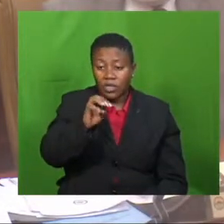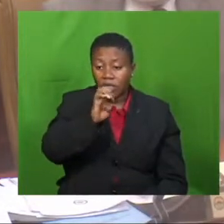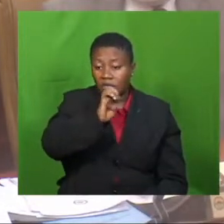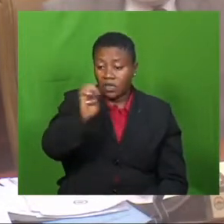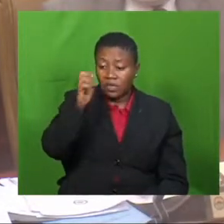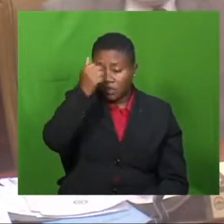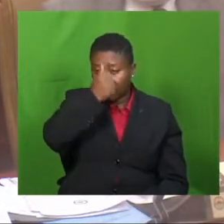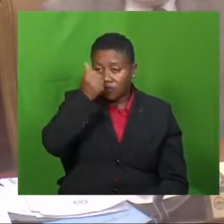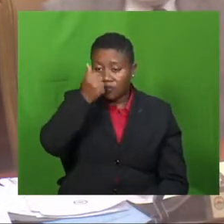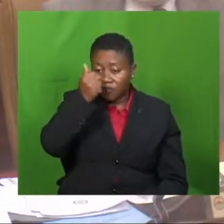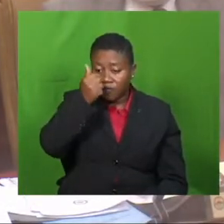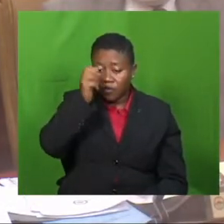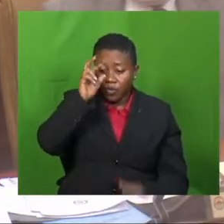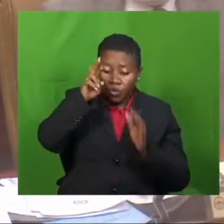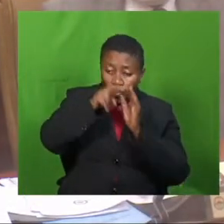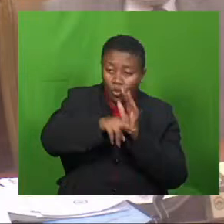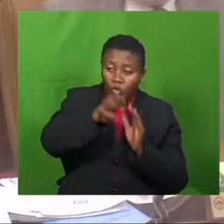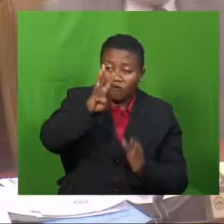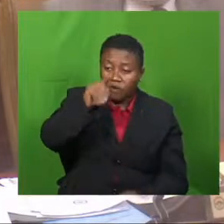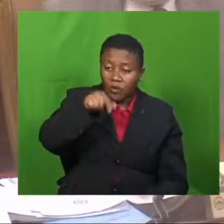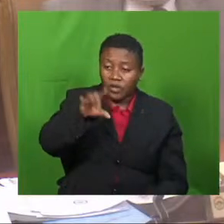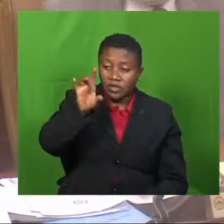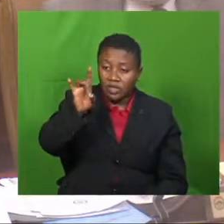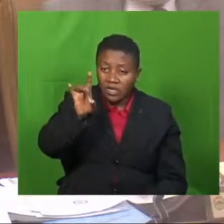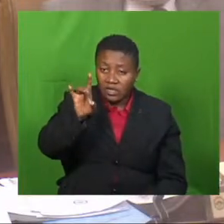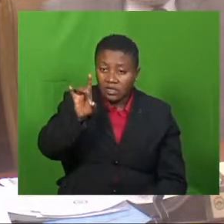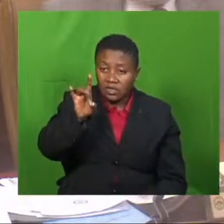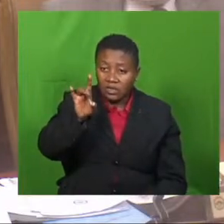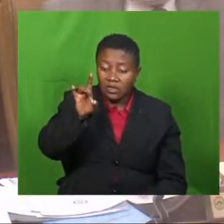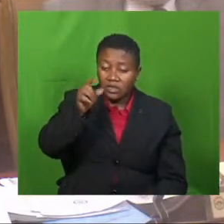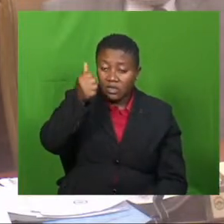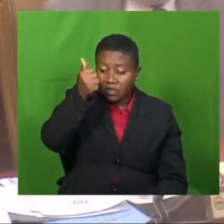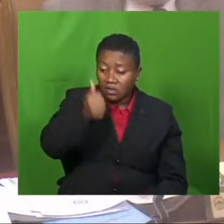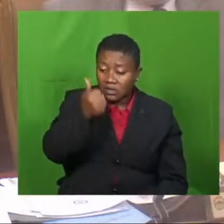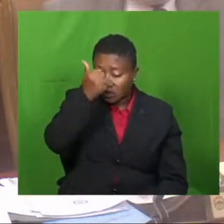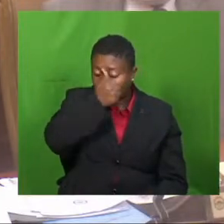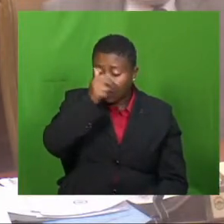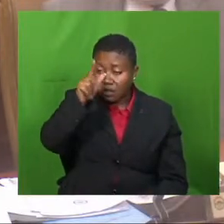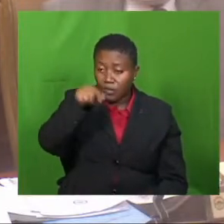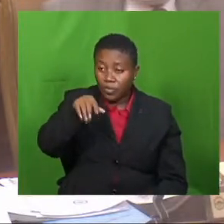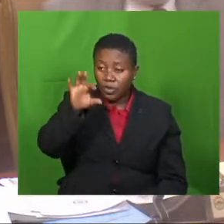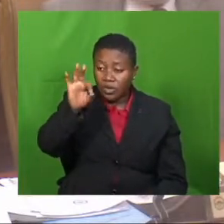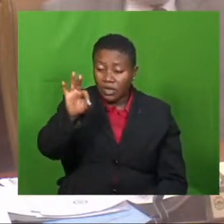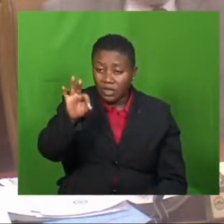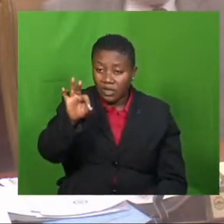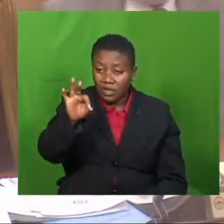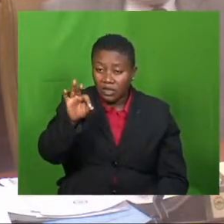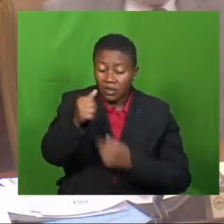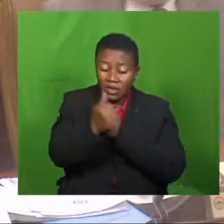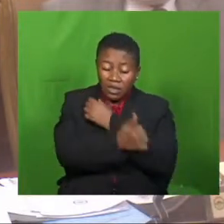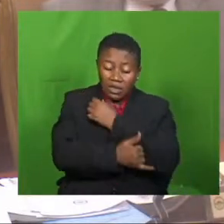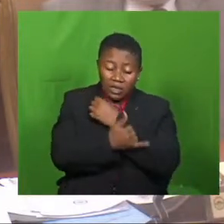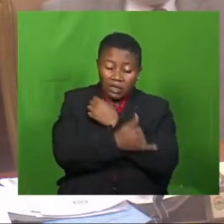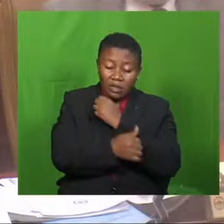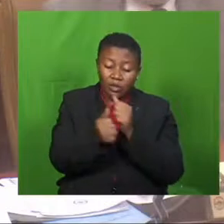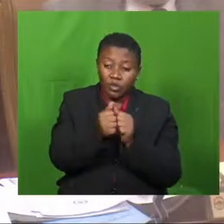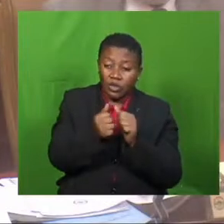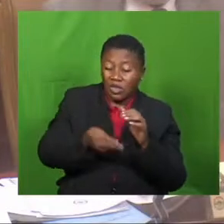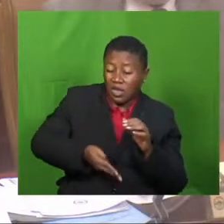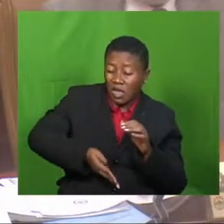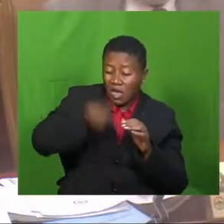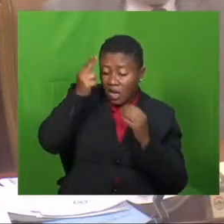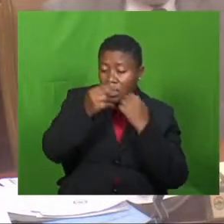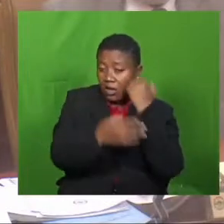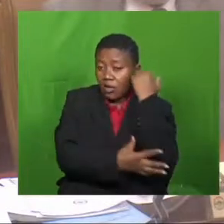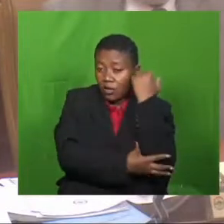4.8 million. Southern Africa will see a decline of 3.9 million. Countries with the highest initial poverty rate